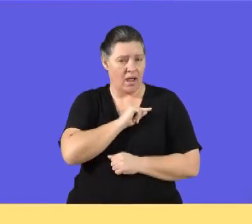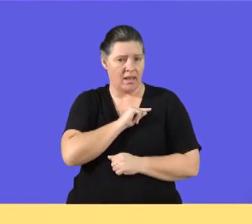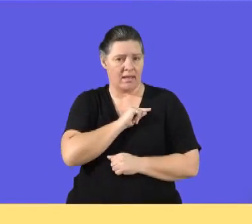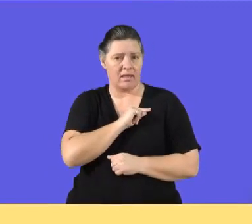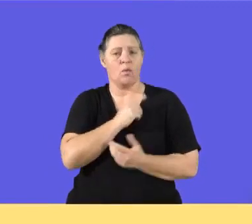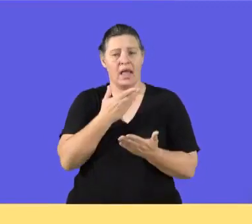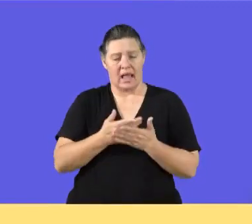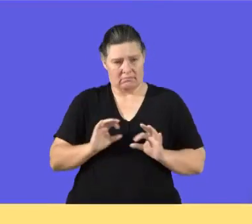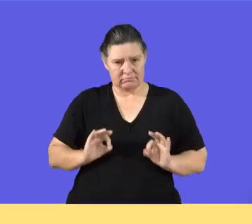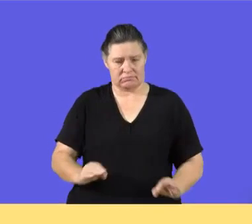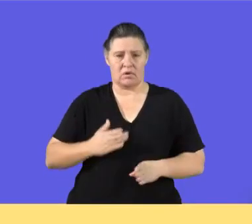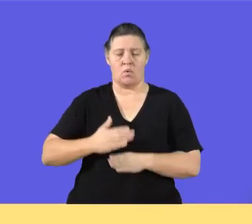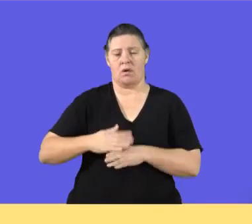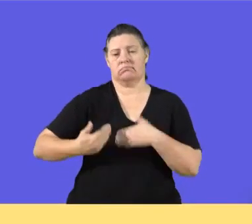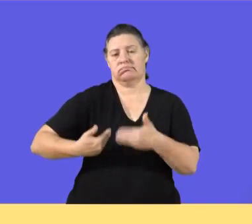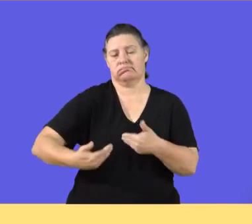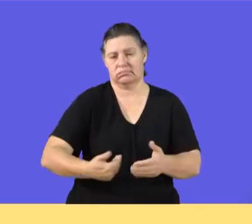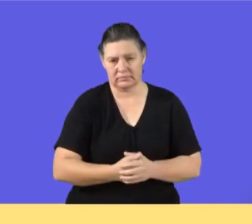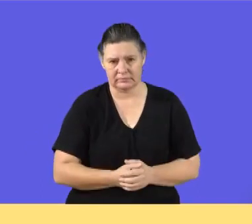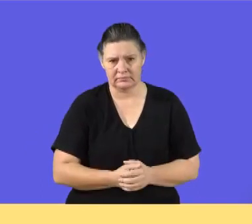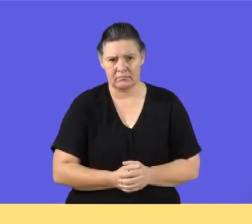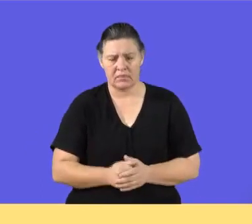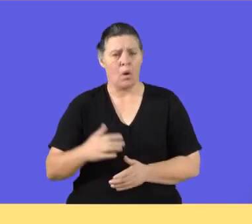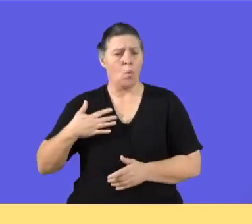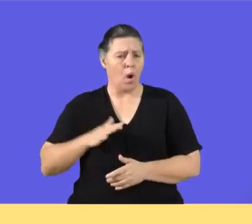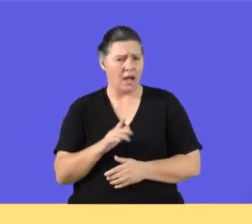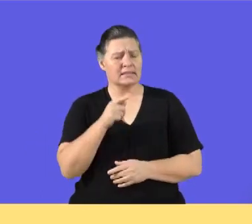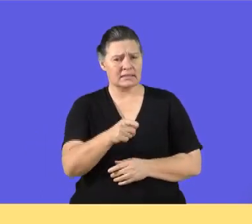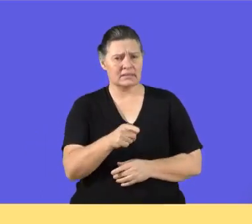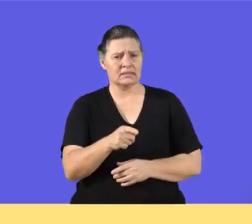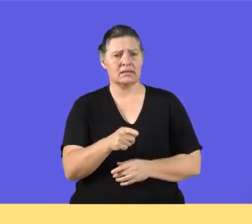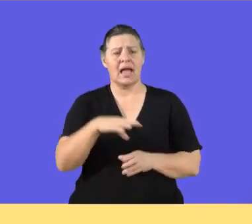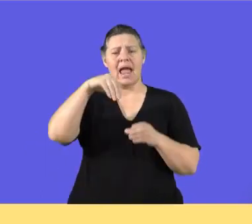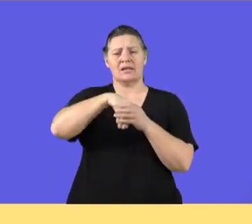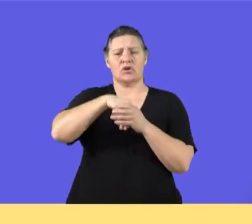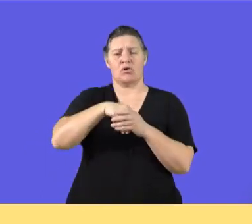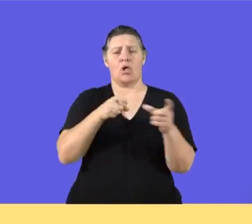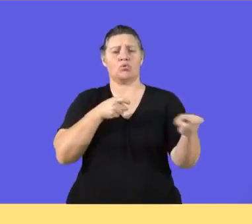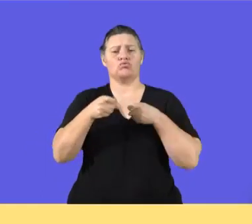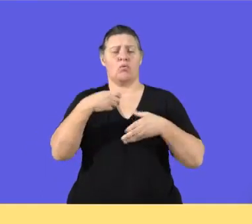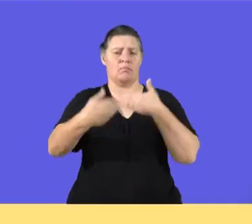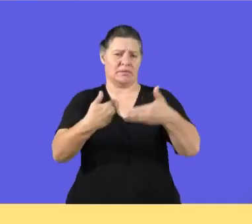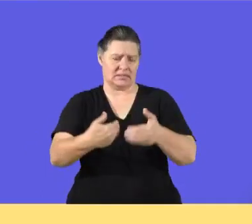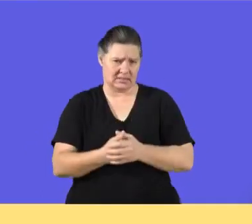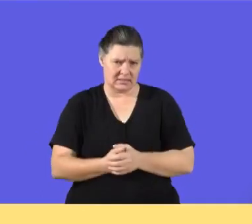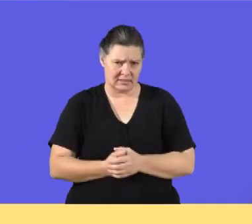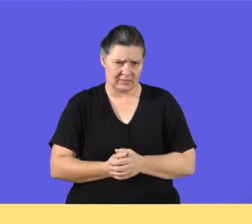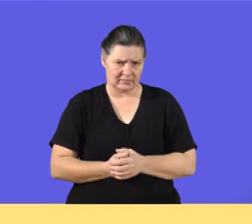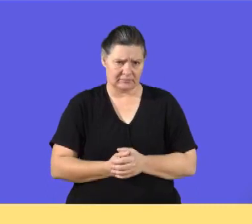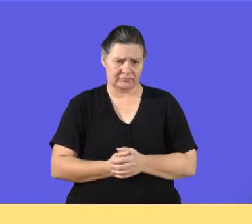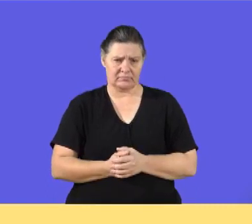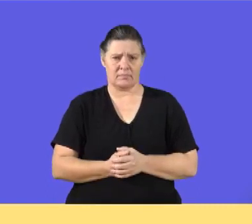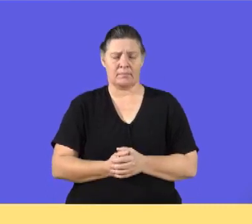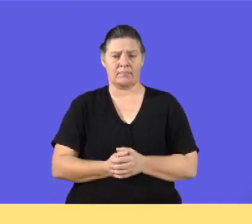kept safe so that we can operate efficiently. Okay, now I want us to quickly go down to our internal